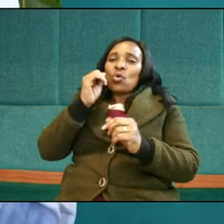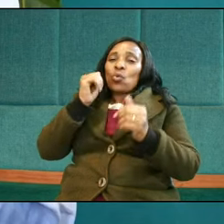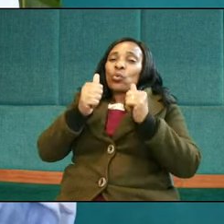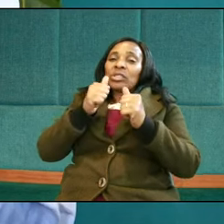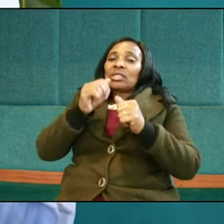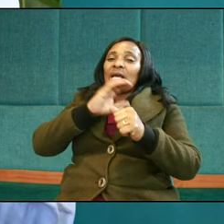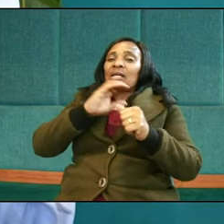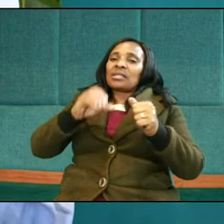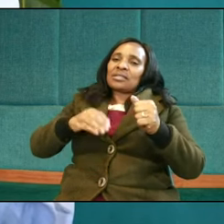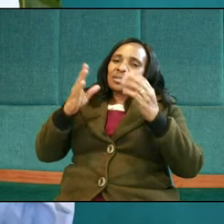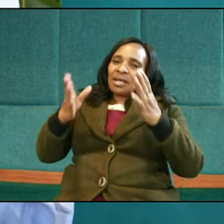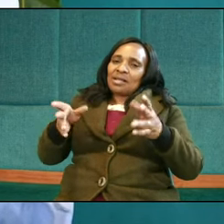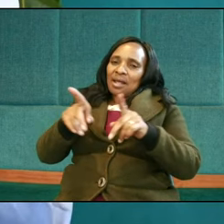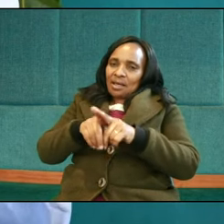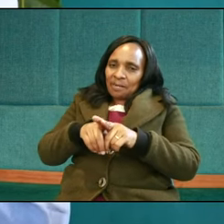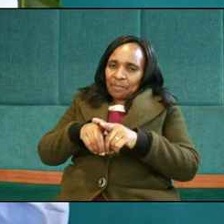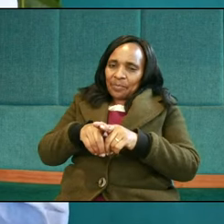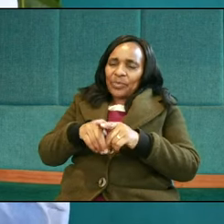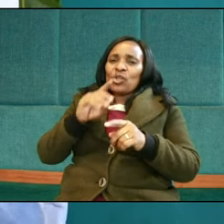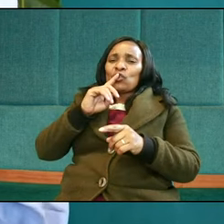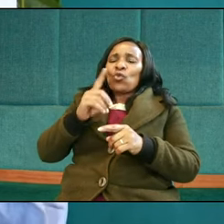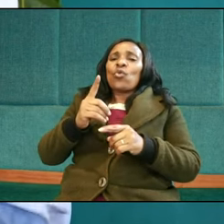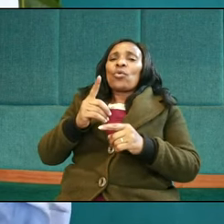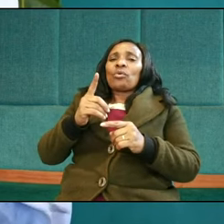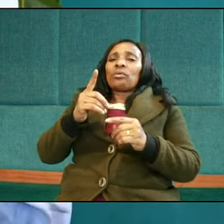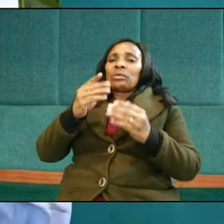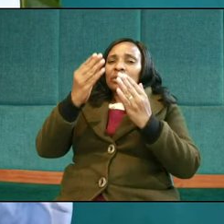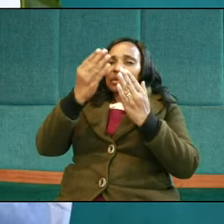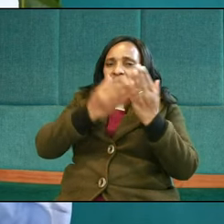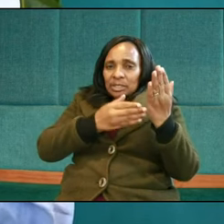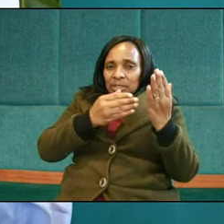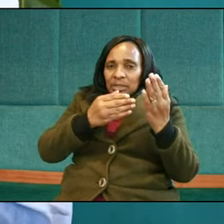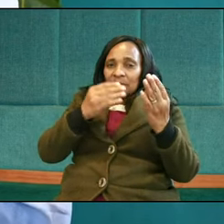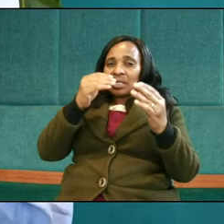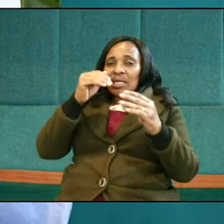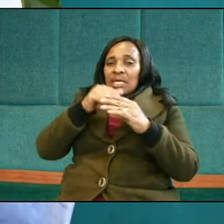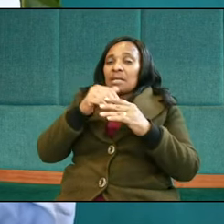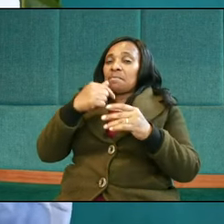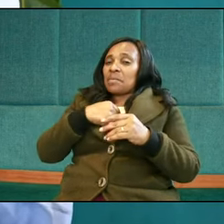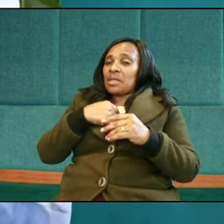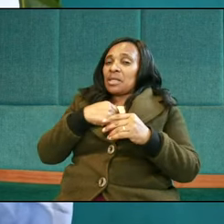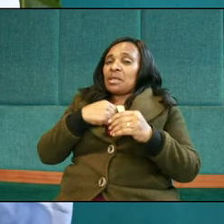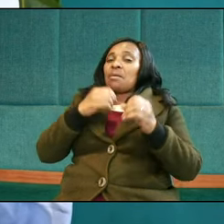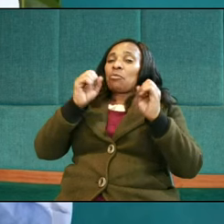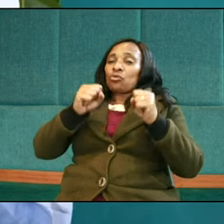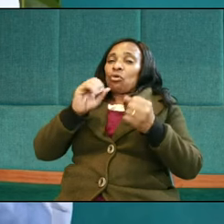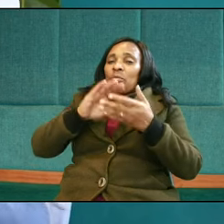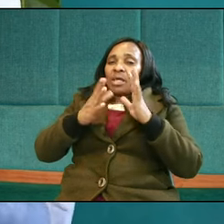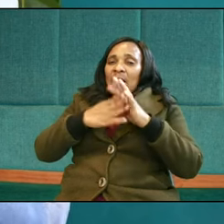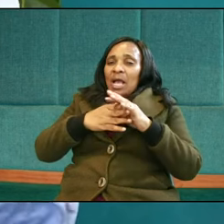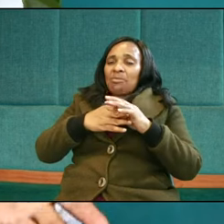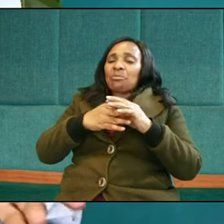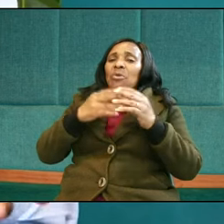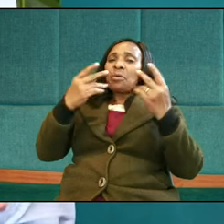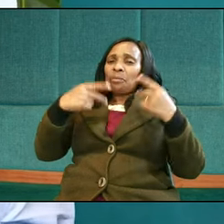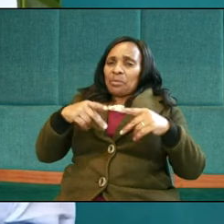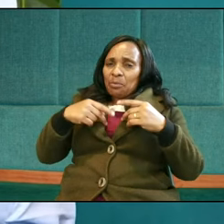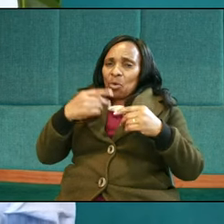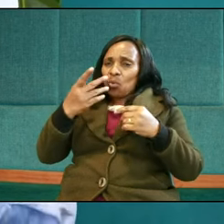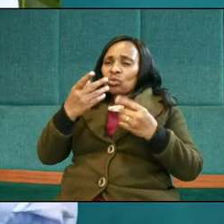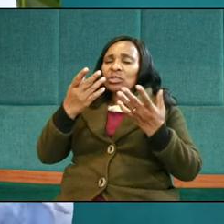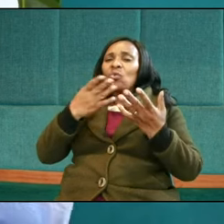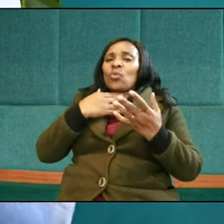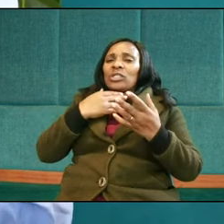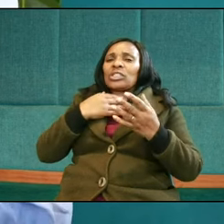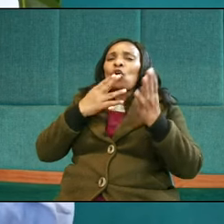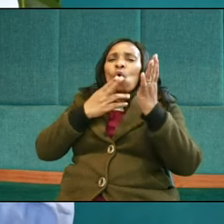charismatic. So the least, according to me, is actually being a charismatic leader. More often, you will not be liked,